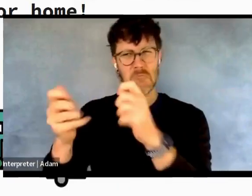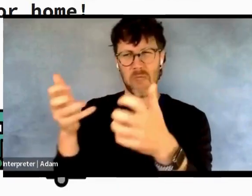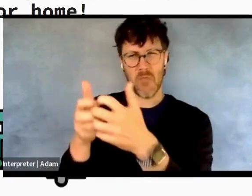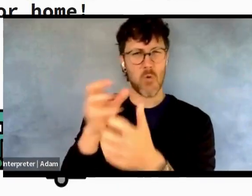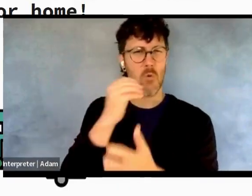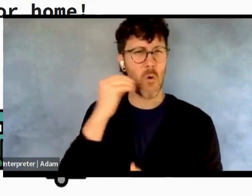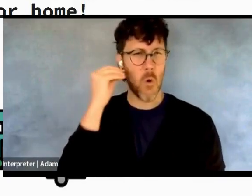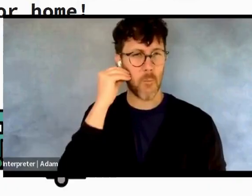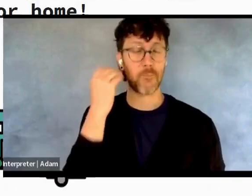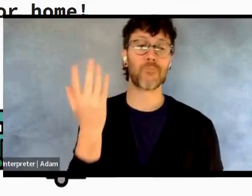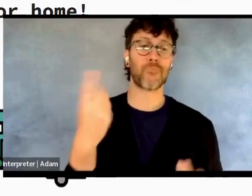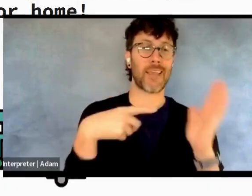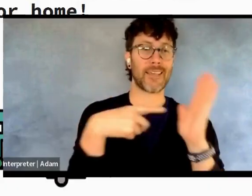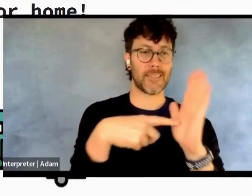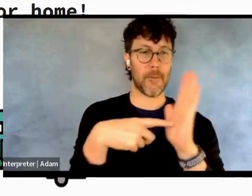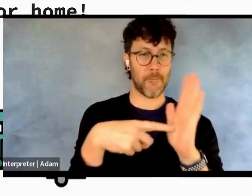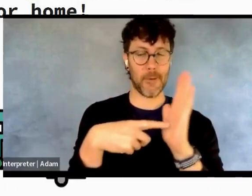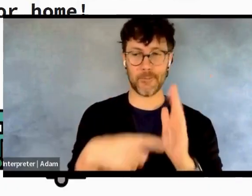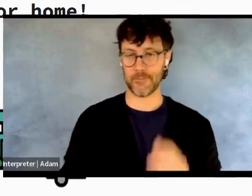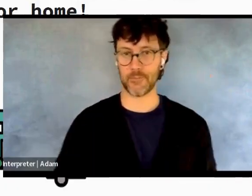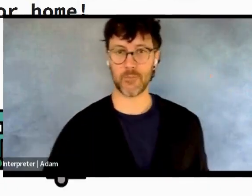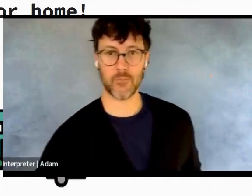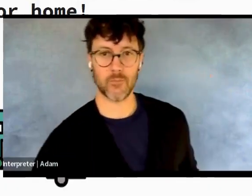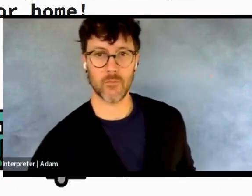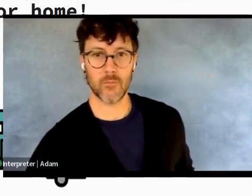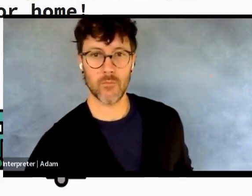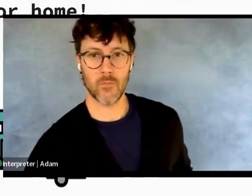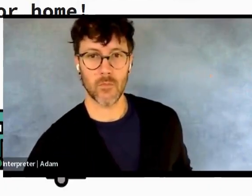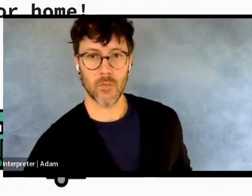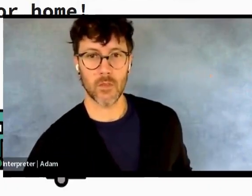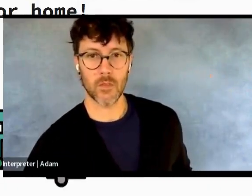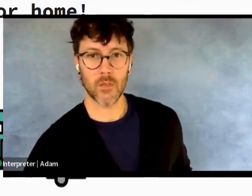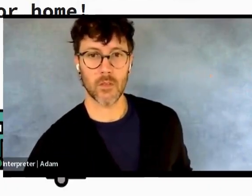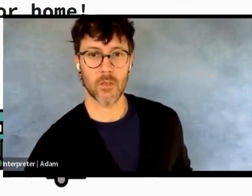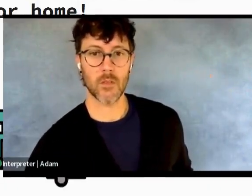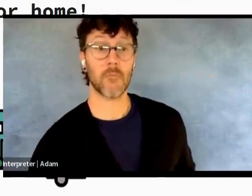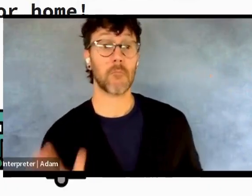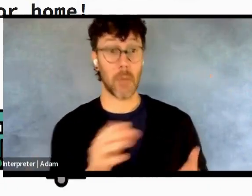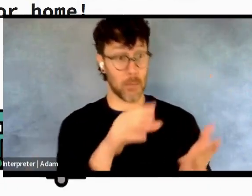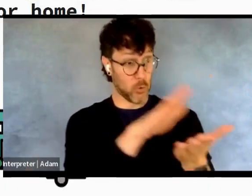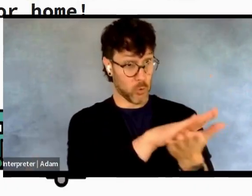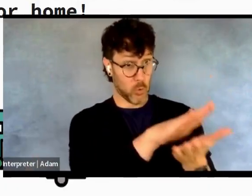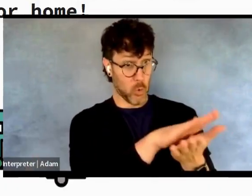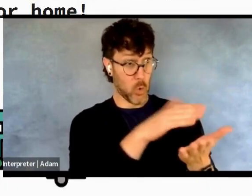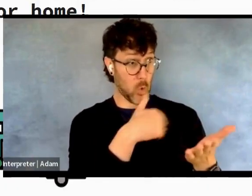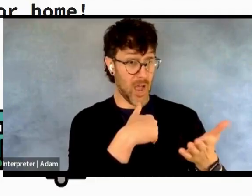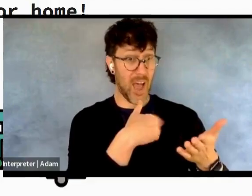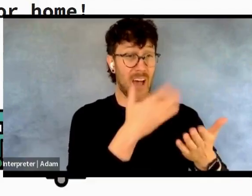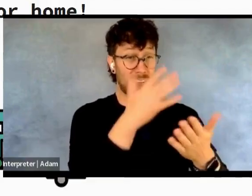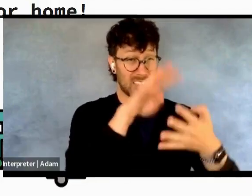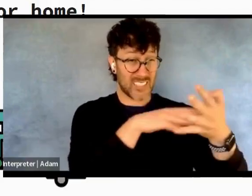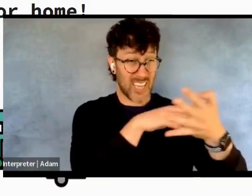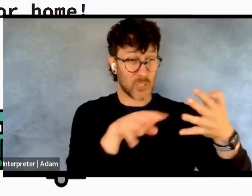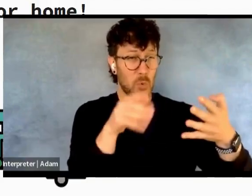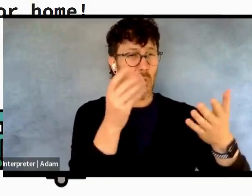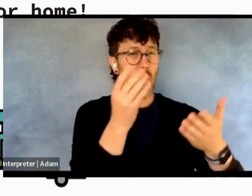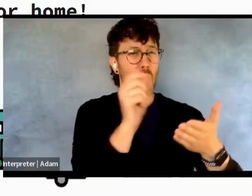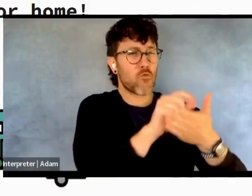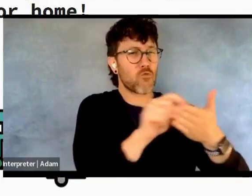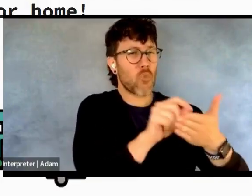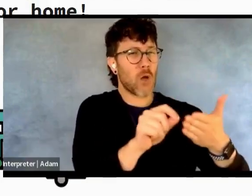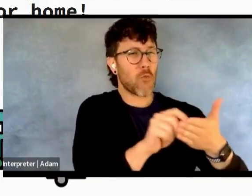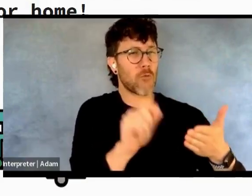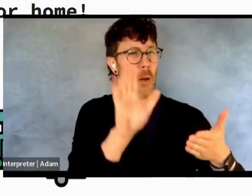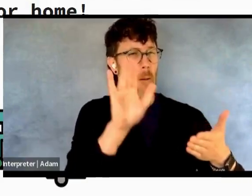example I always like to share is a student at school who uses a handwritten schedule. If you're out in the